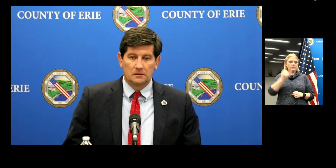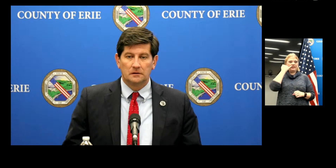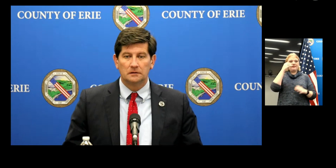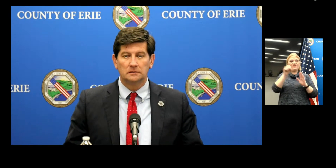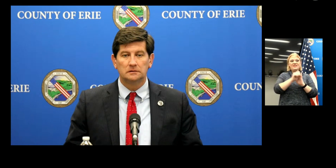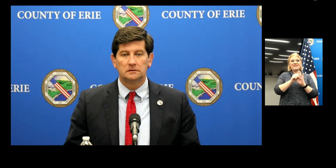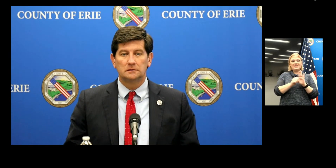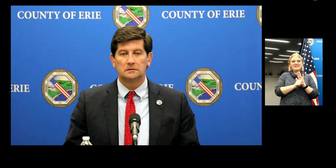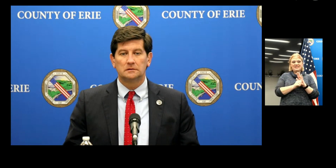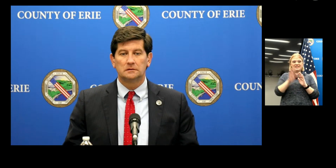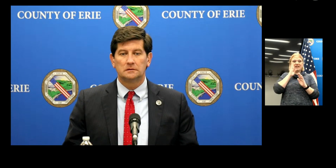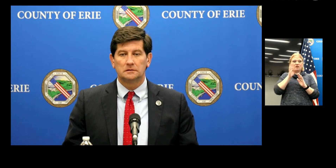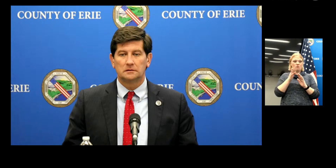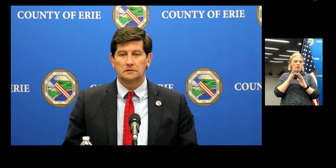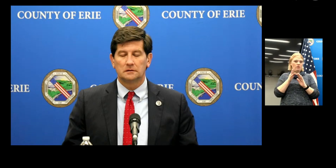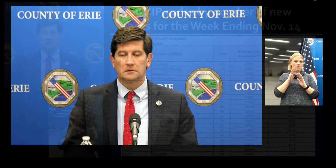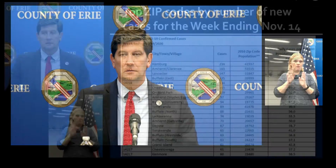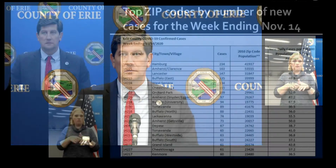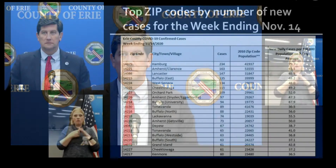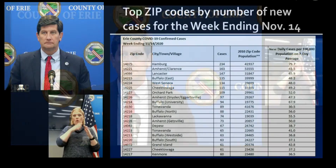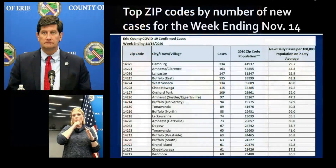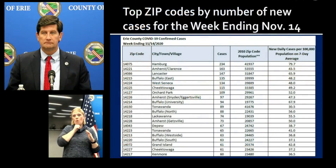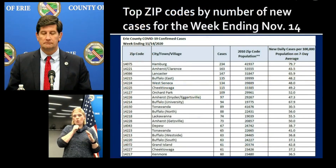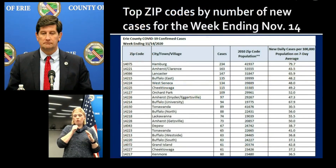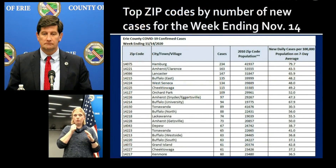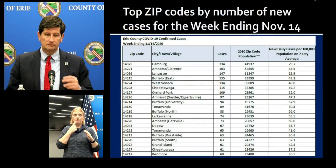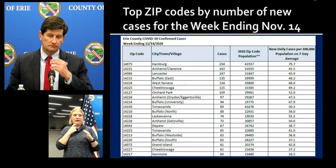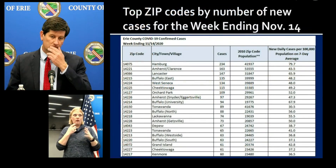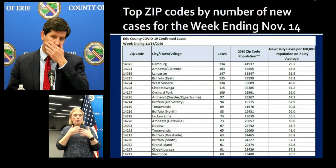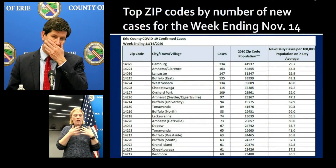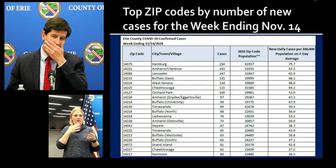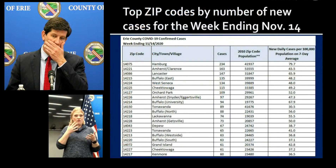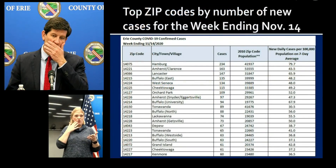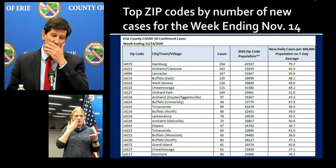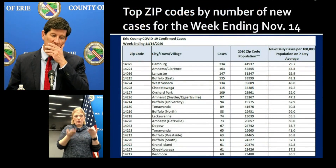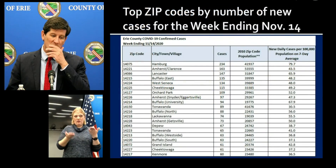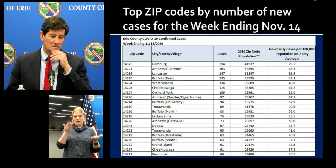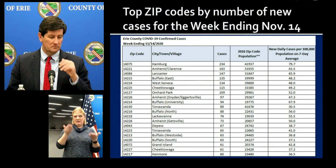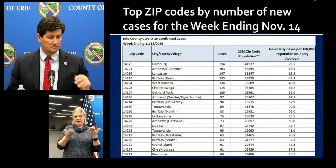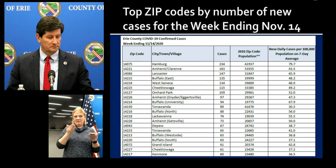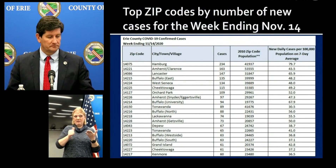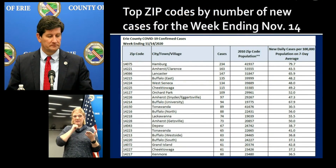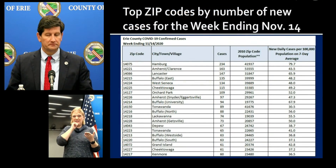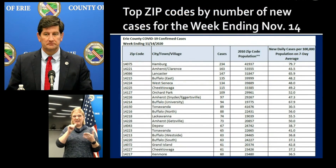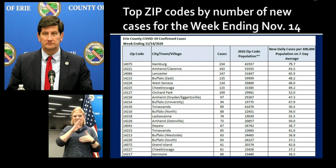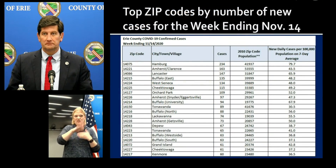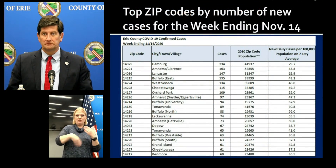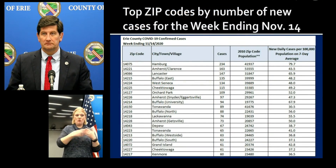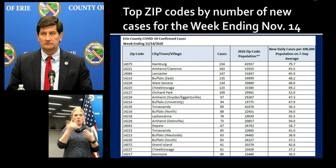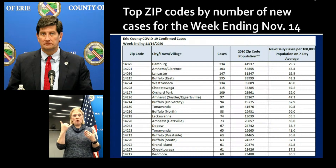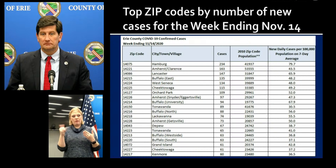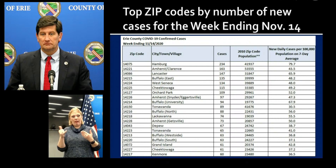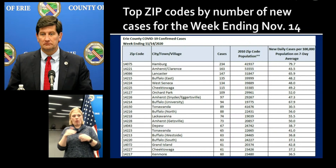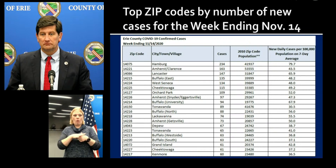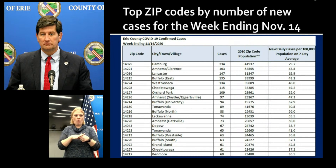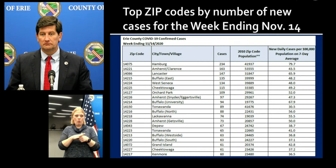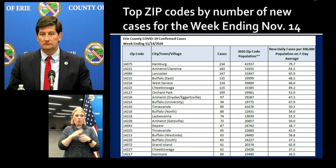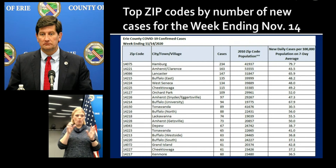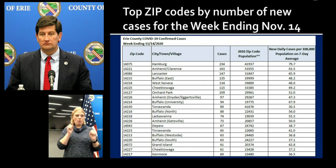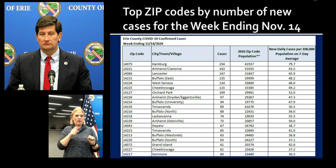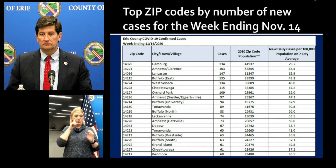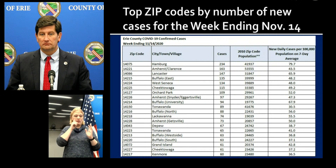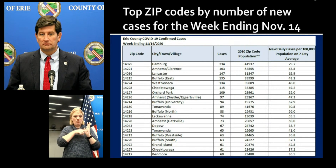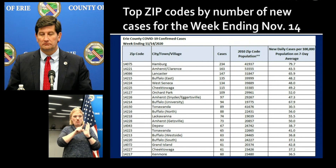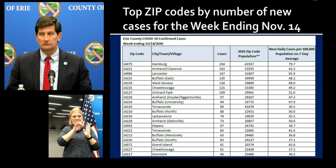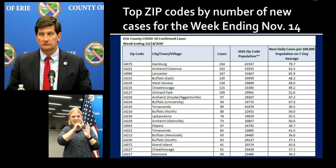going to impose orange or yellow zones, and you said it's likely that it might not be, the entire yellow zone region, can we look at that chart